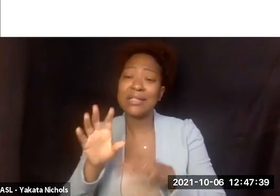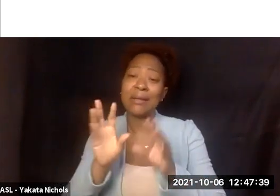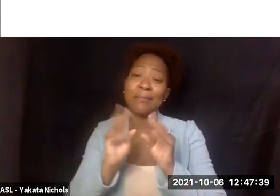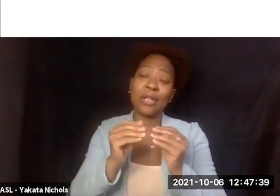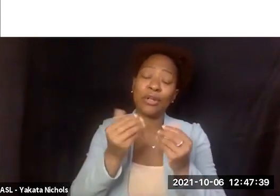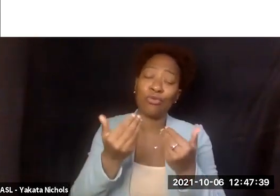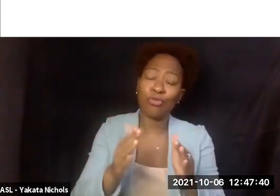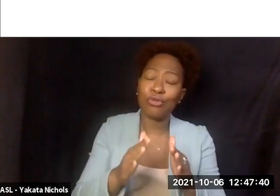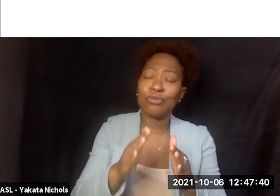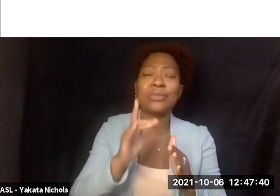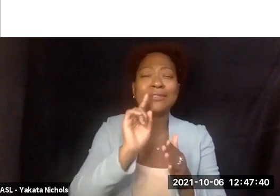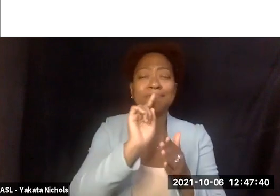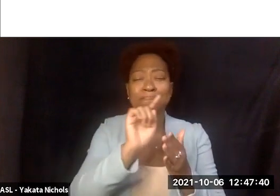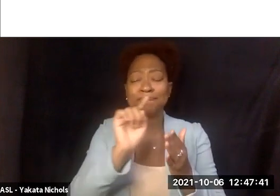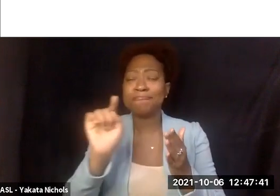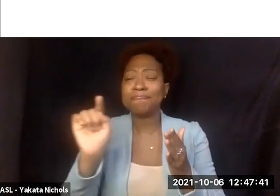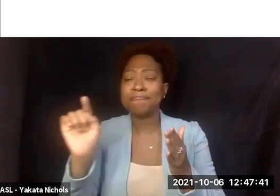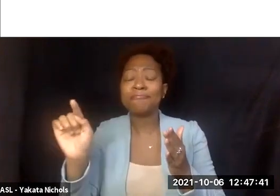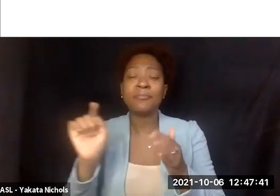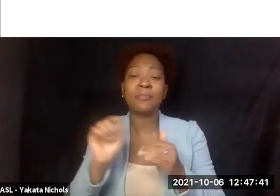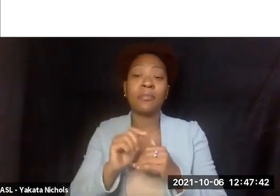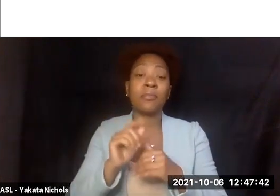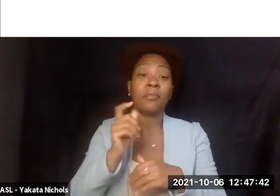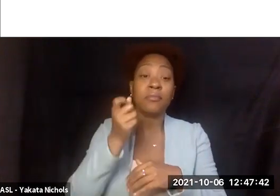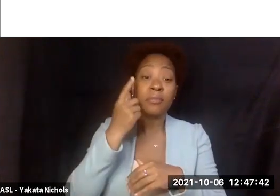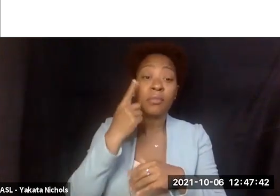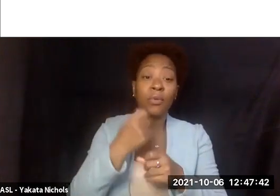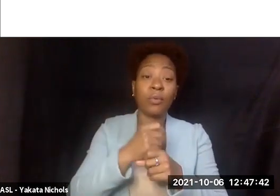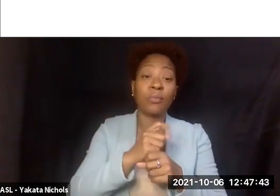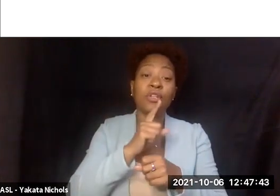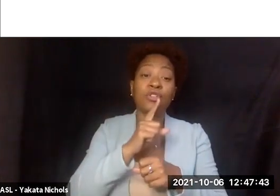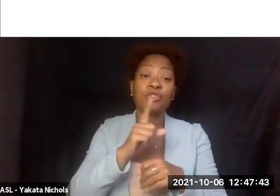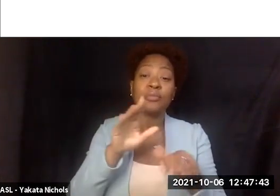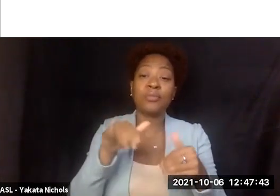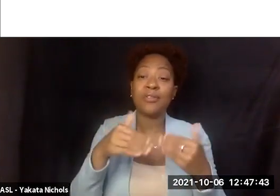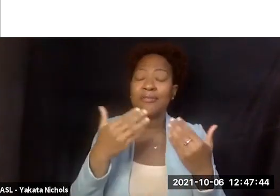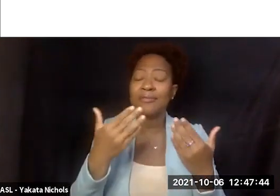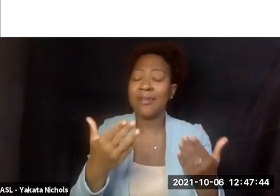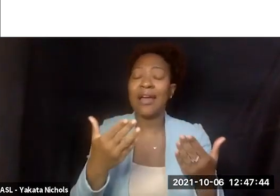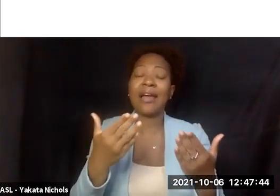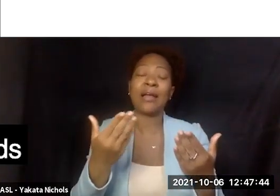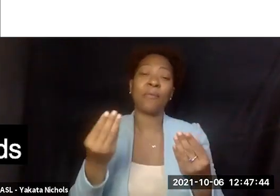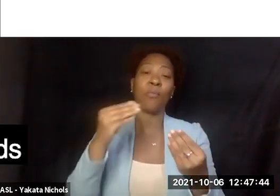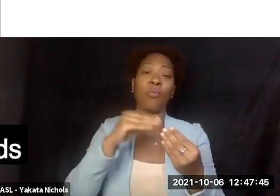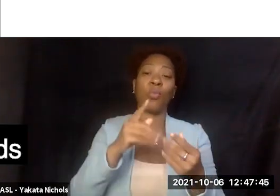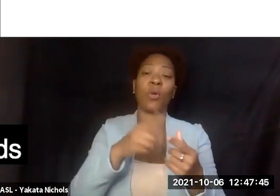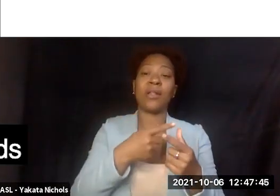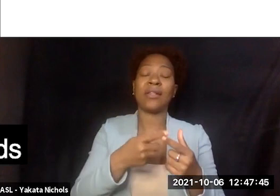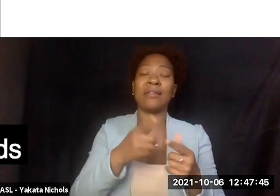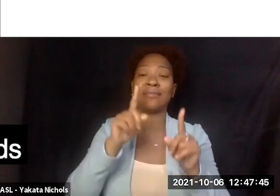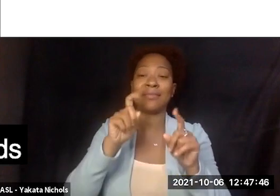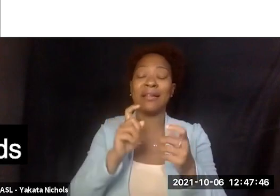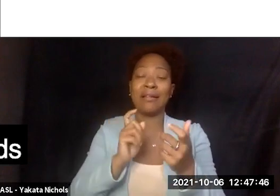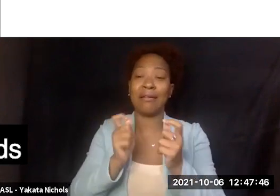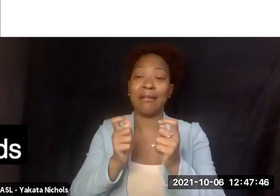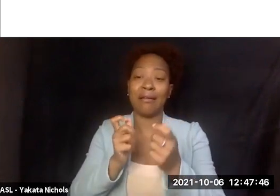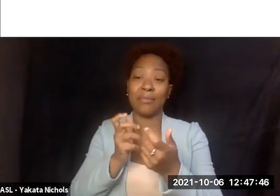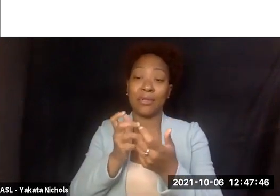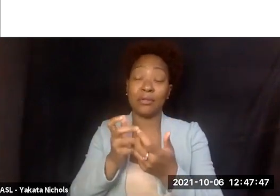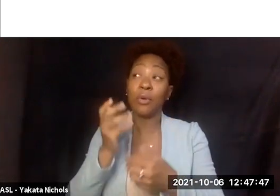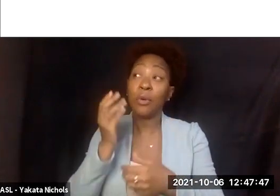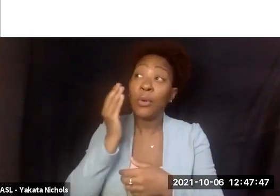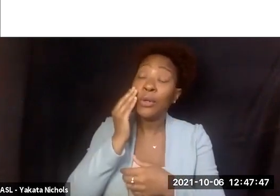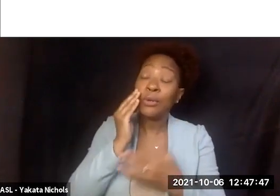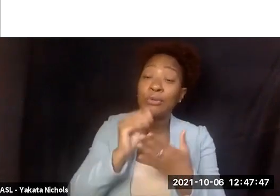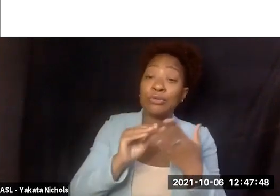more. And similarly, creating access goes beyond testing accommodations. So we must be aware that students' needs